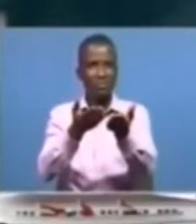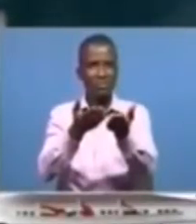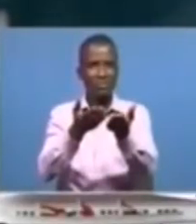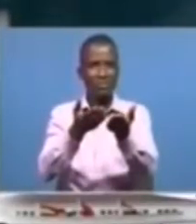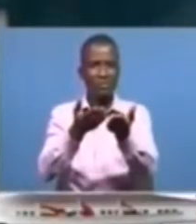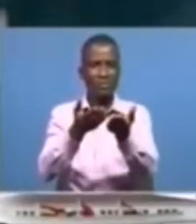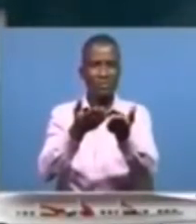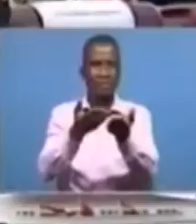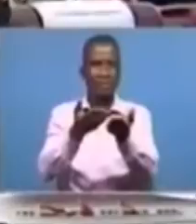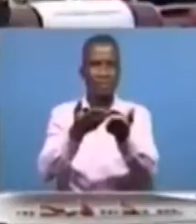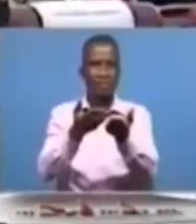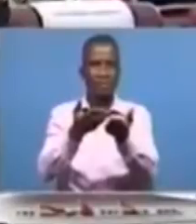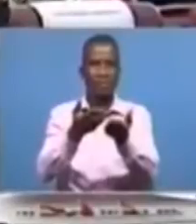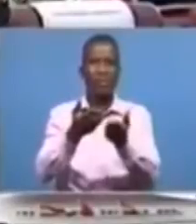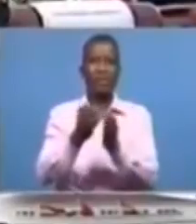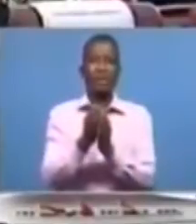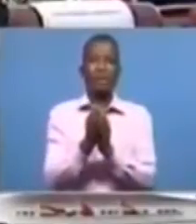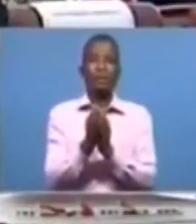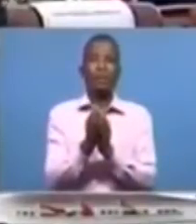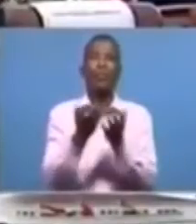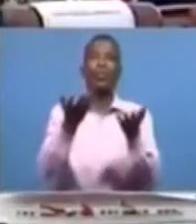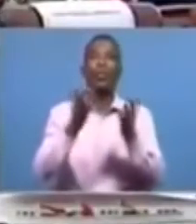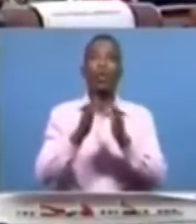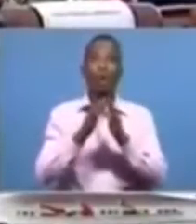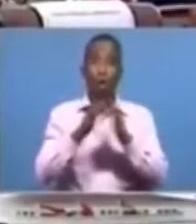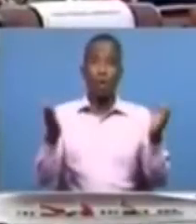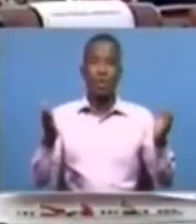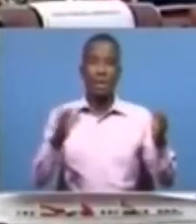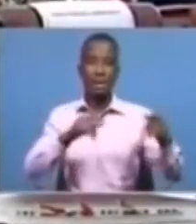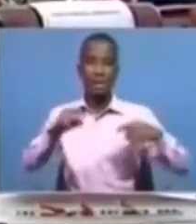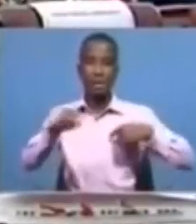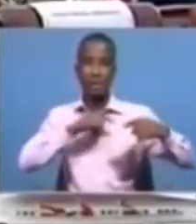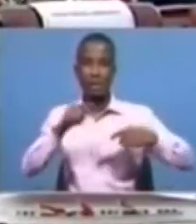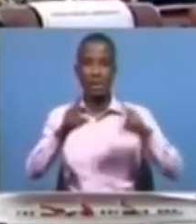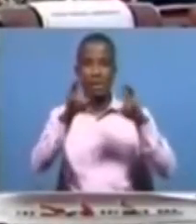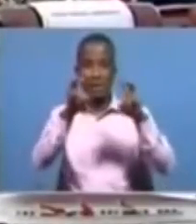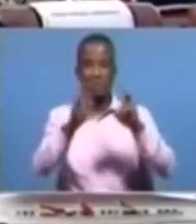application to reopen our case